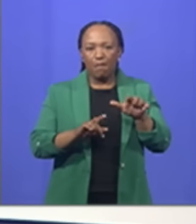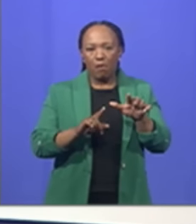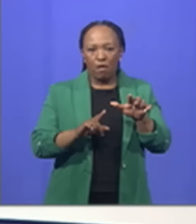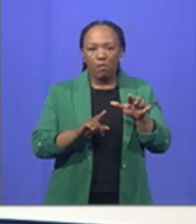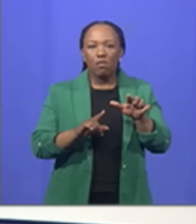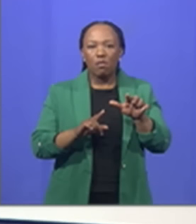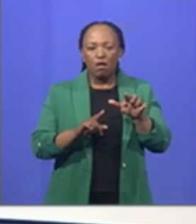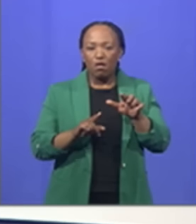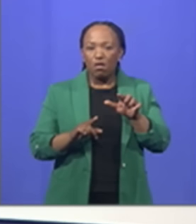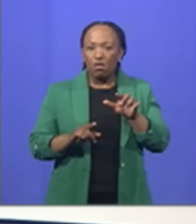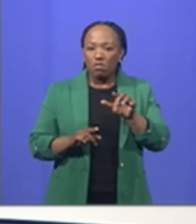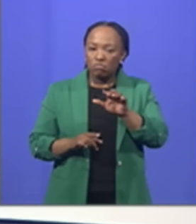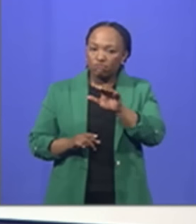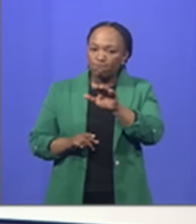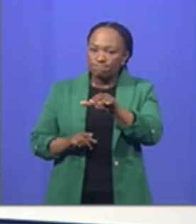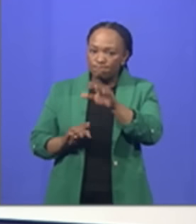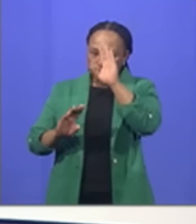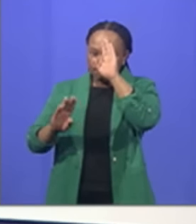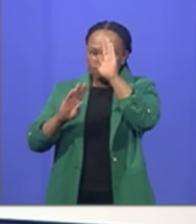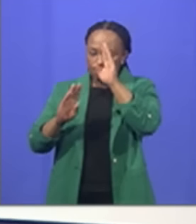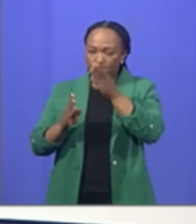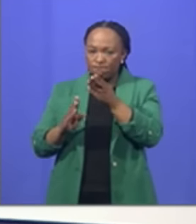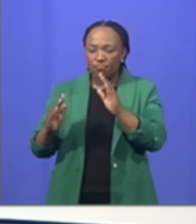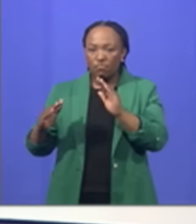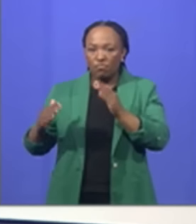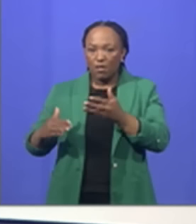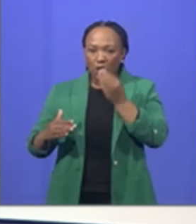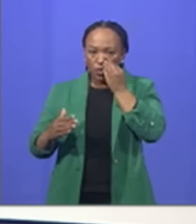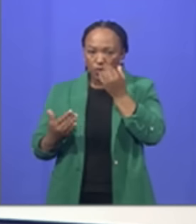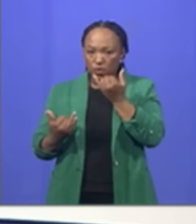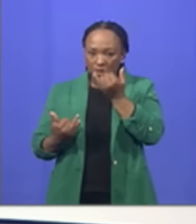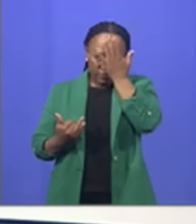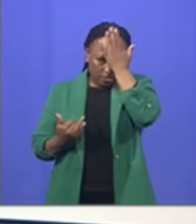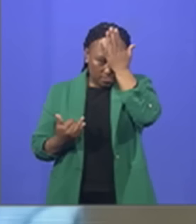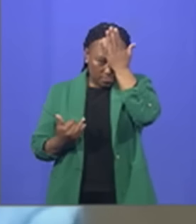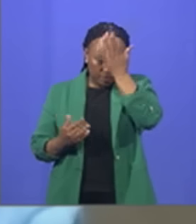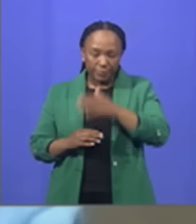Limpopo. Bagang Kadimeng, madume re le amogela ditabeng tša rena tša sepedi.